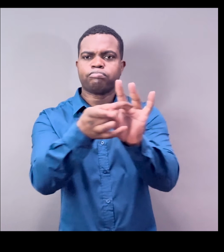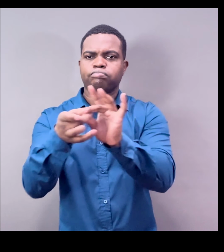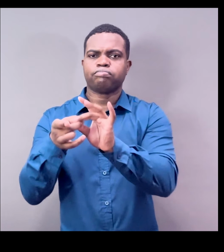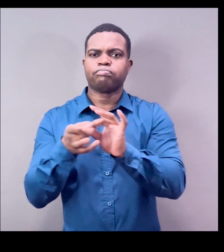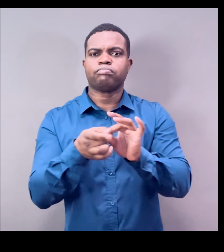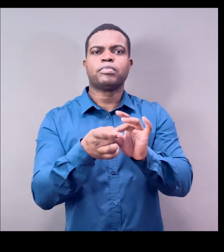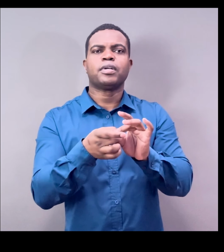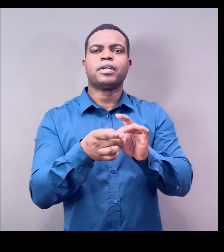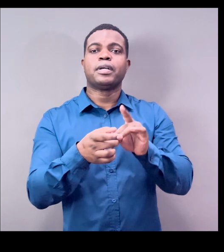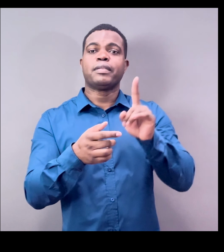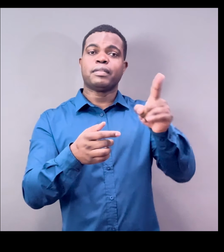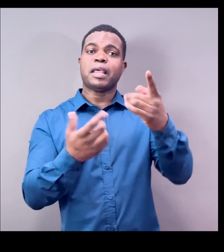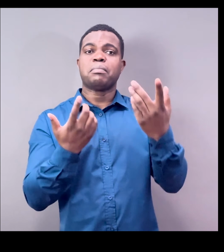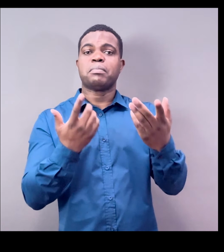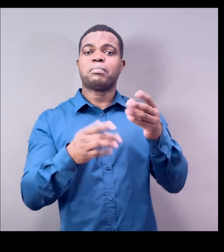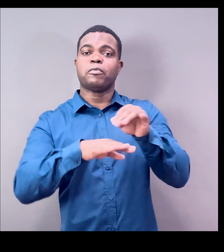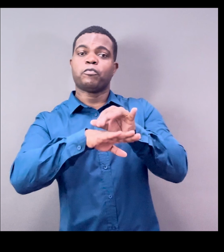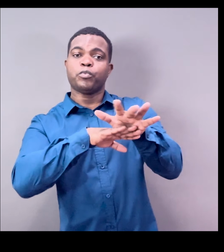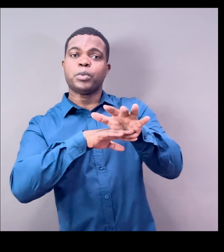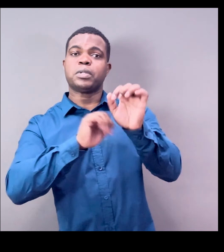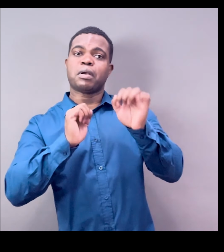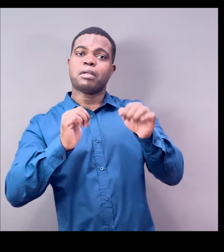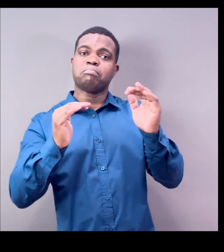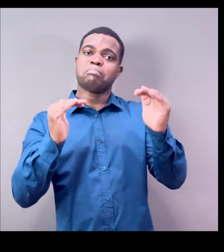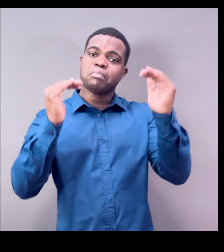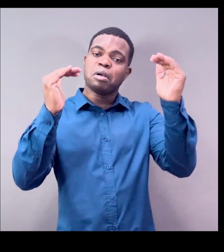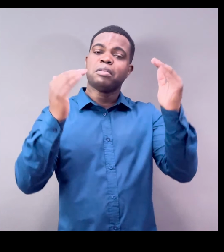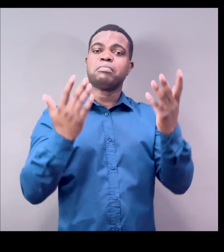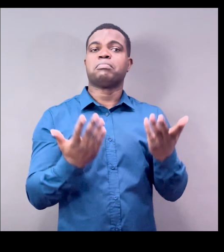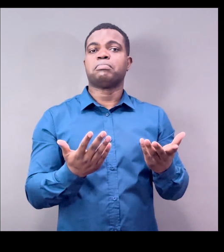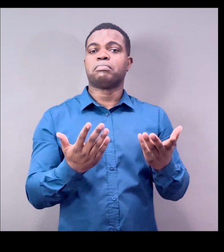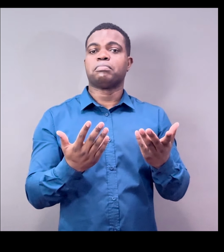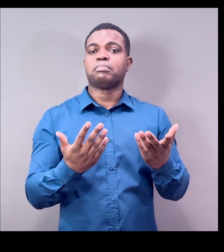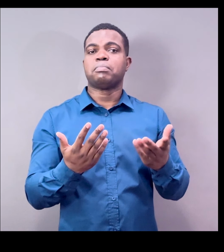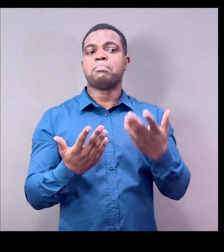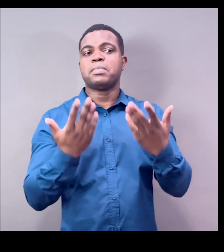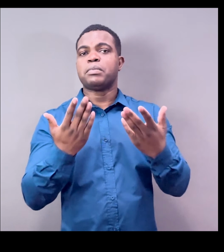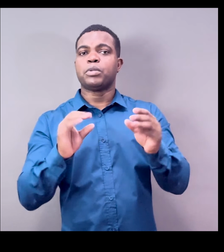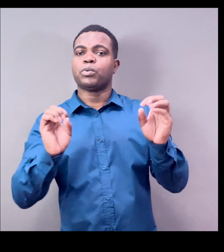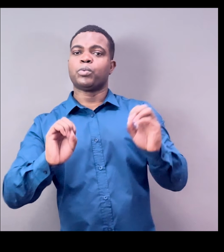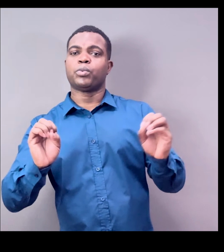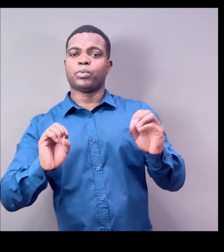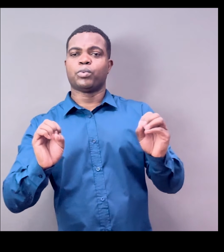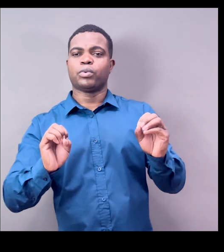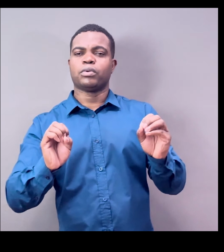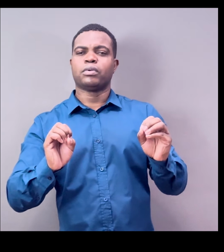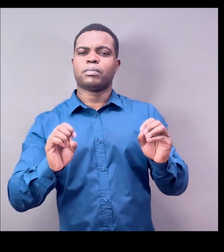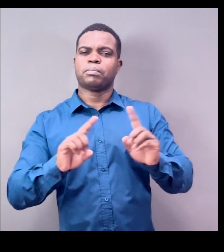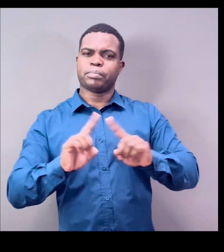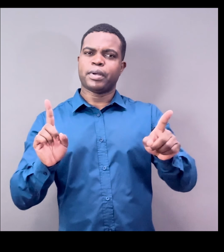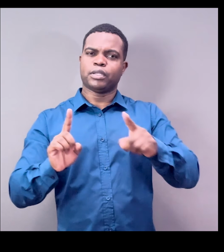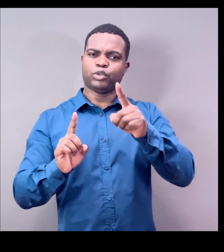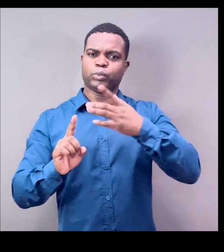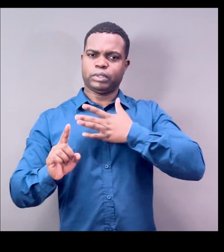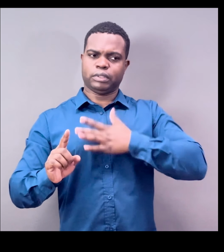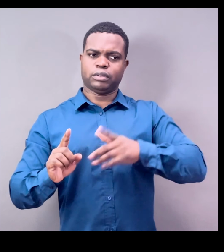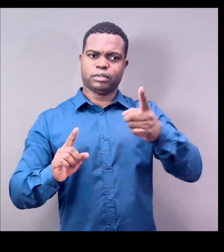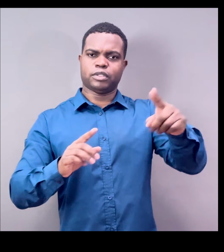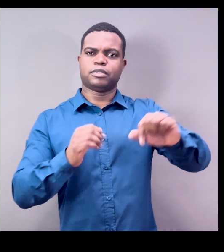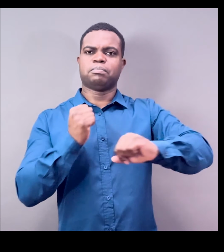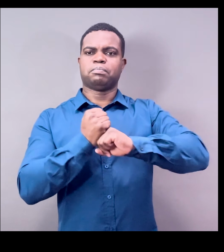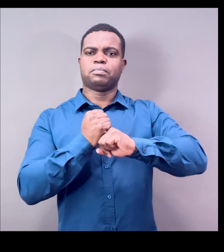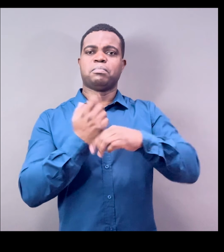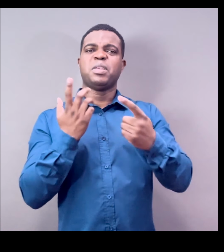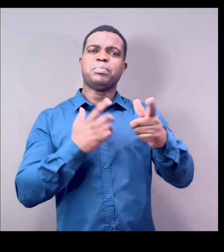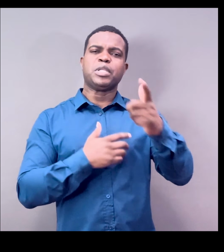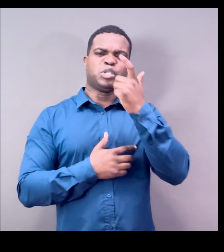that have influence. They have high influence, and they may not necessarily have interest in